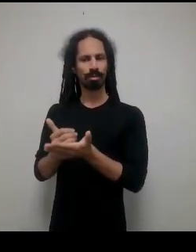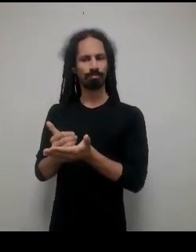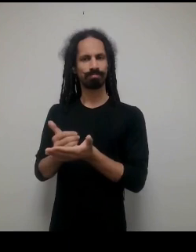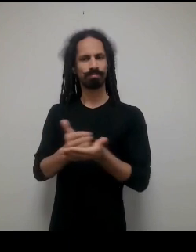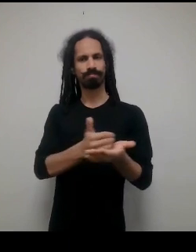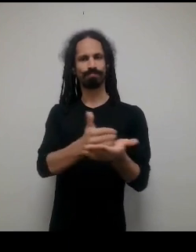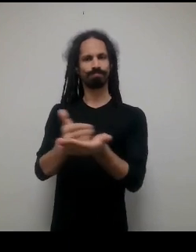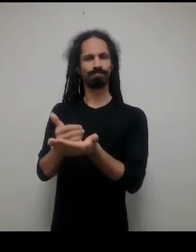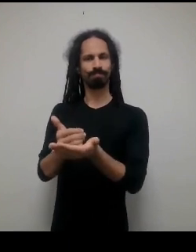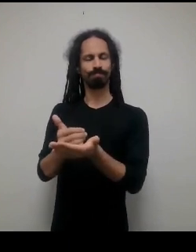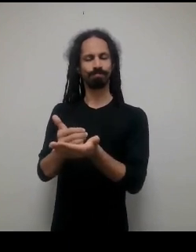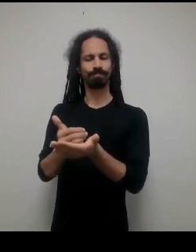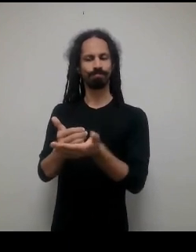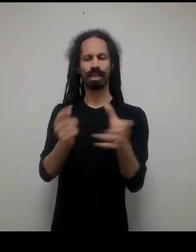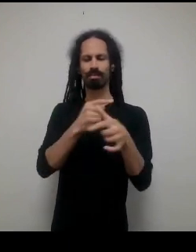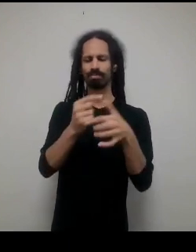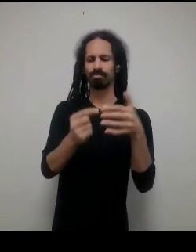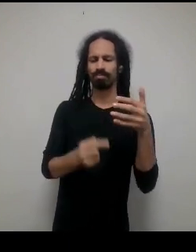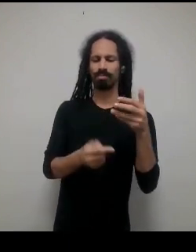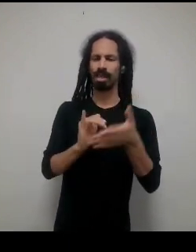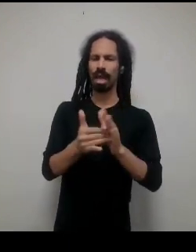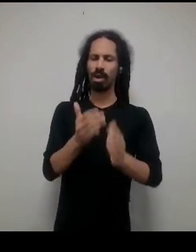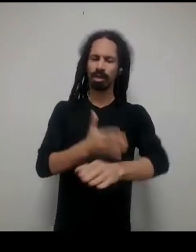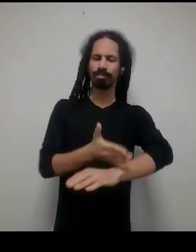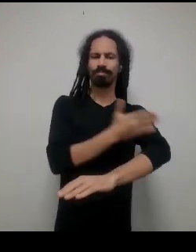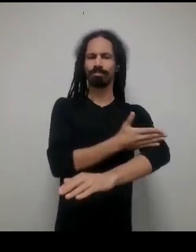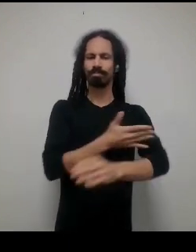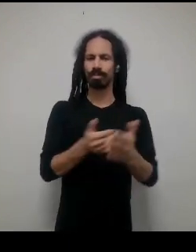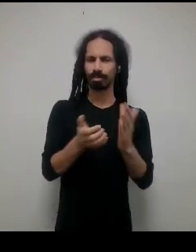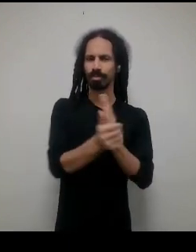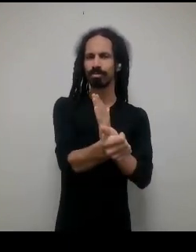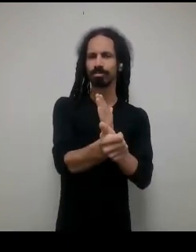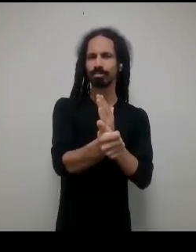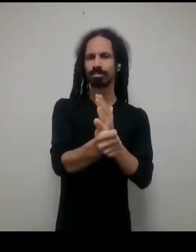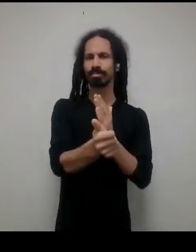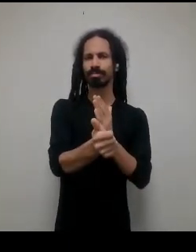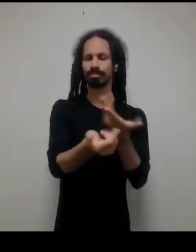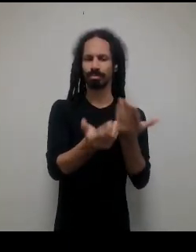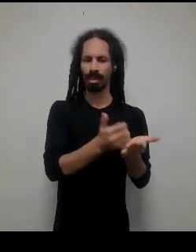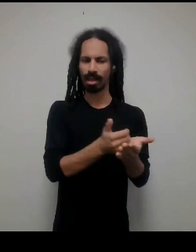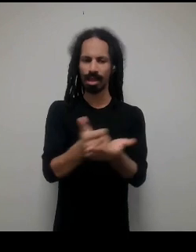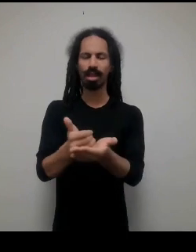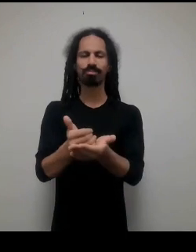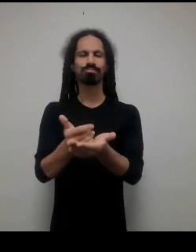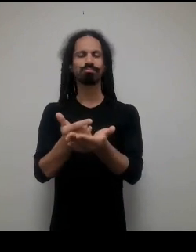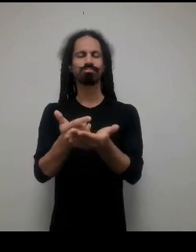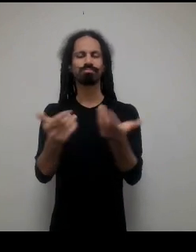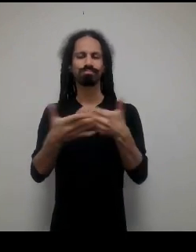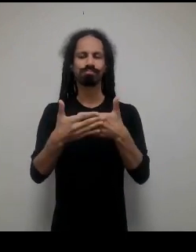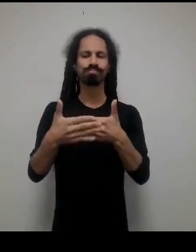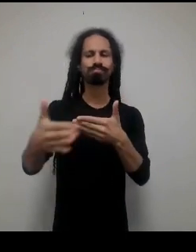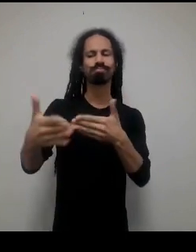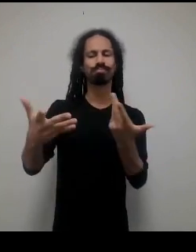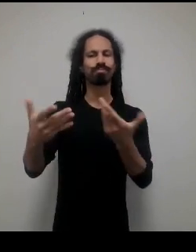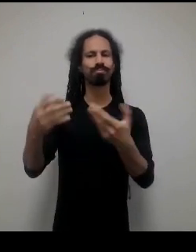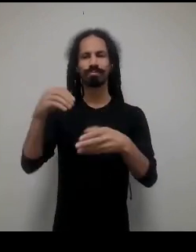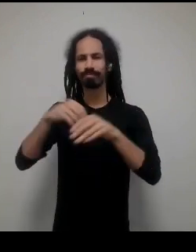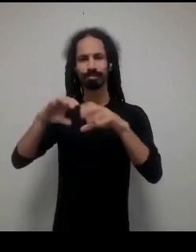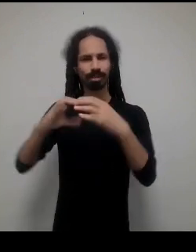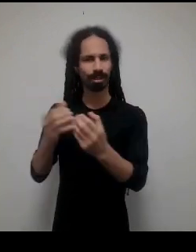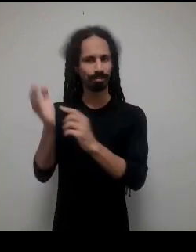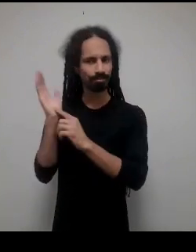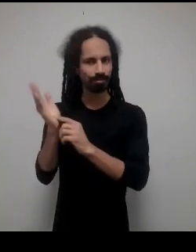build our public speaking skills and help you as you potentially do in-class presentations, but